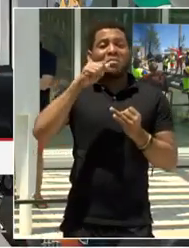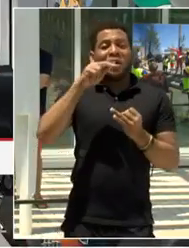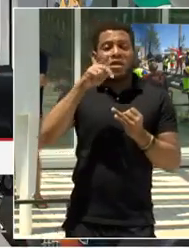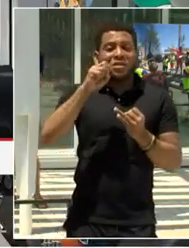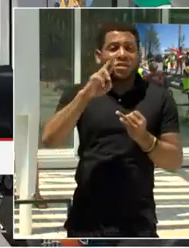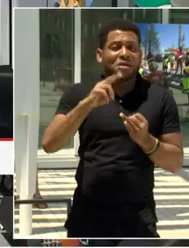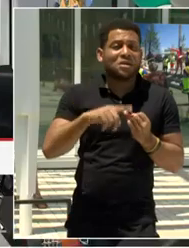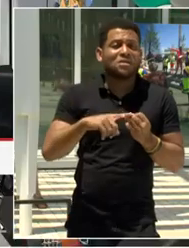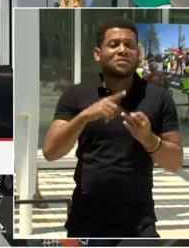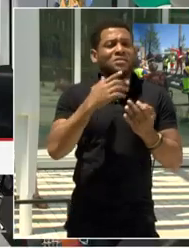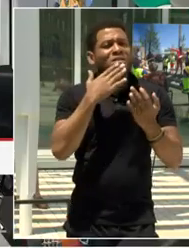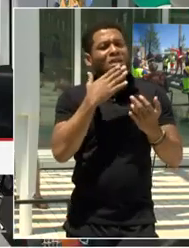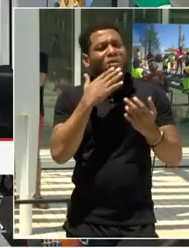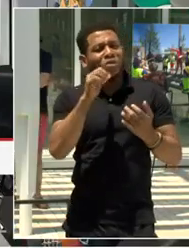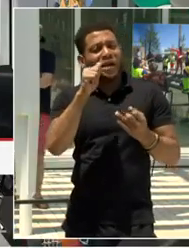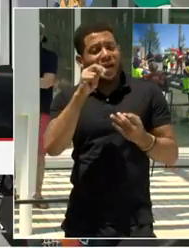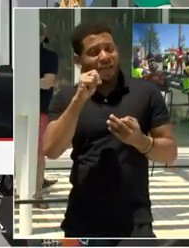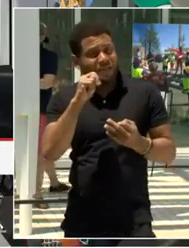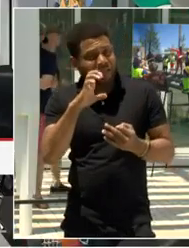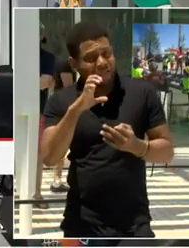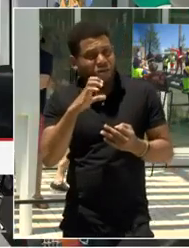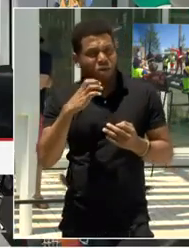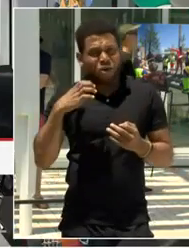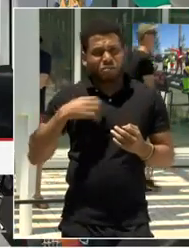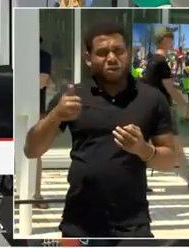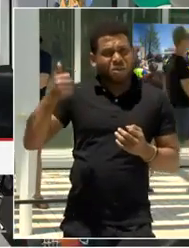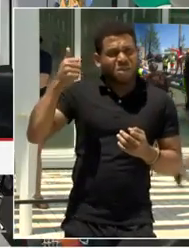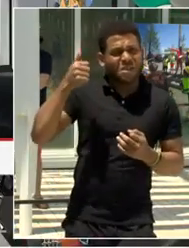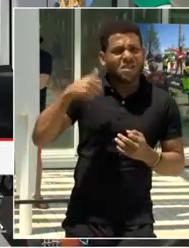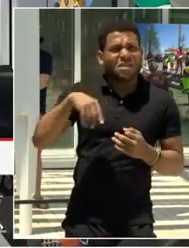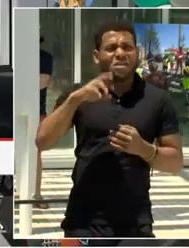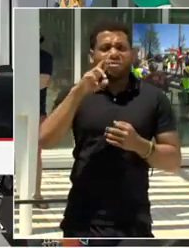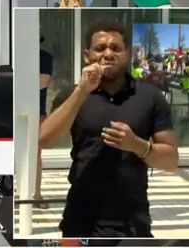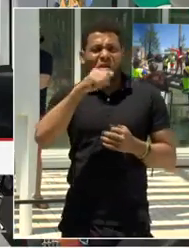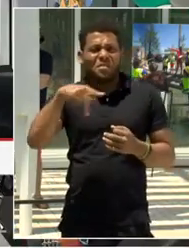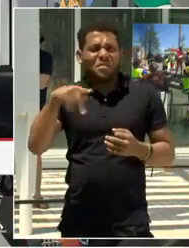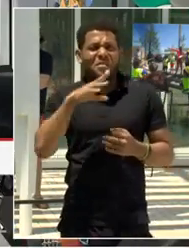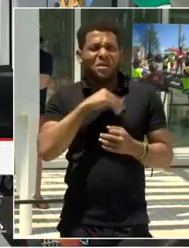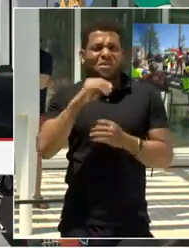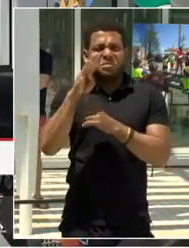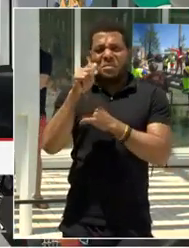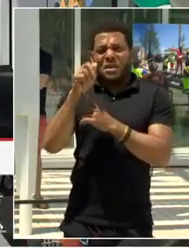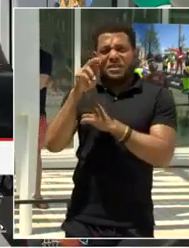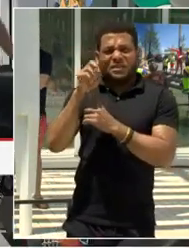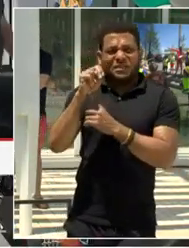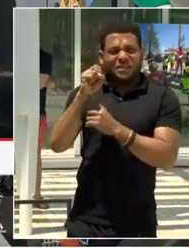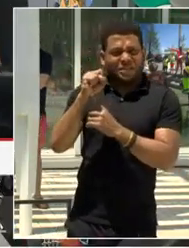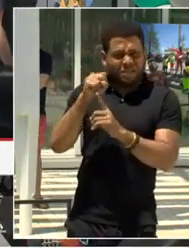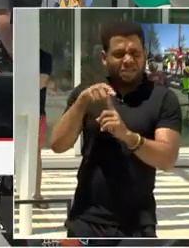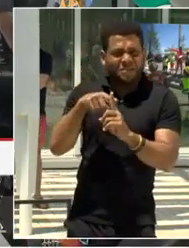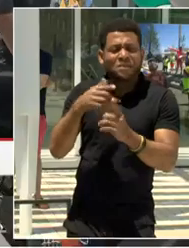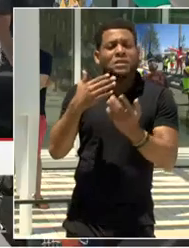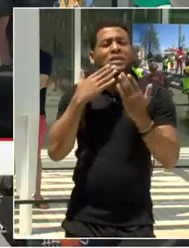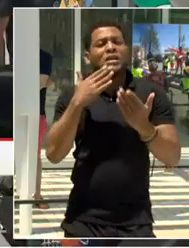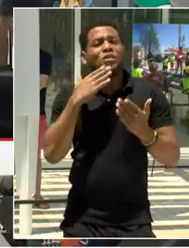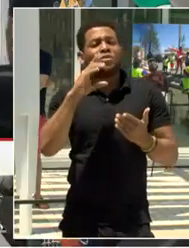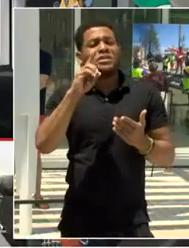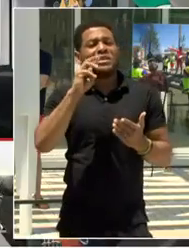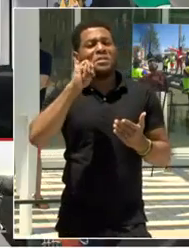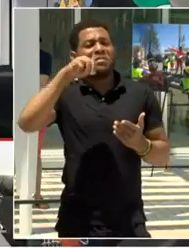you to DGS. Thank you to DMPED. And thank you to Anita Cozart. She's out here with her